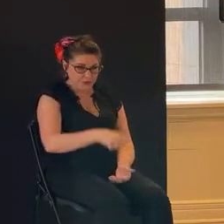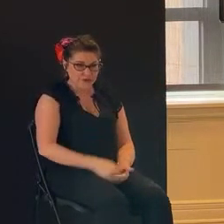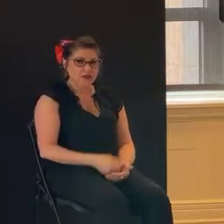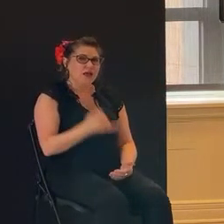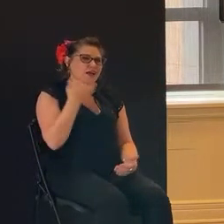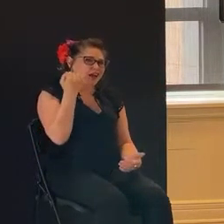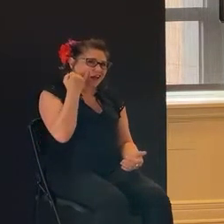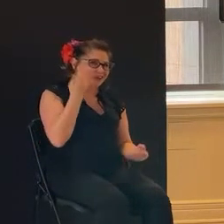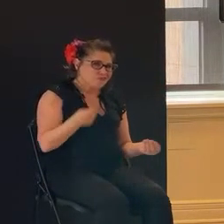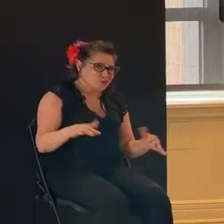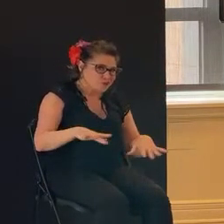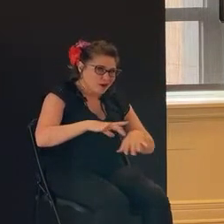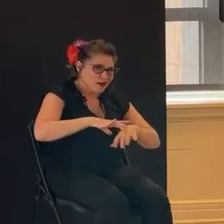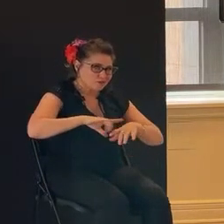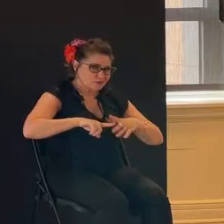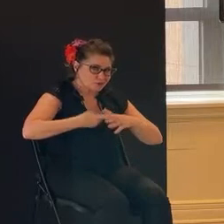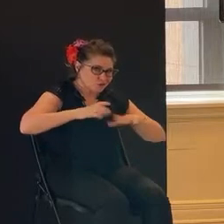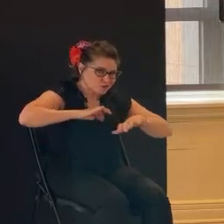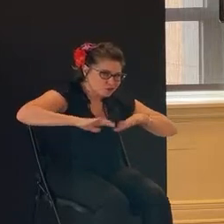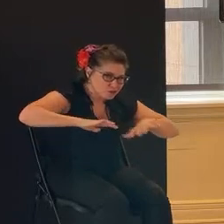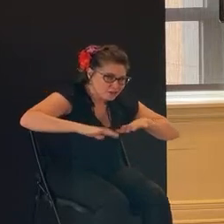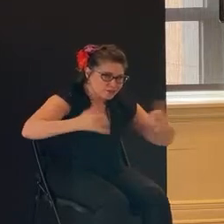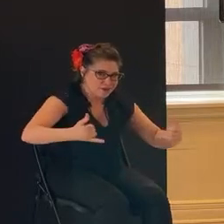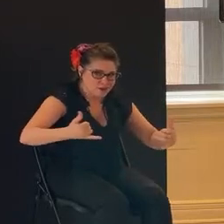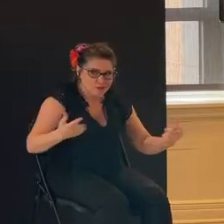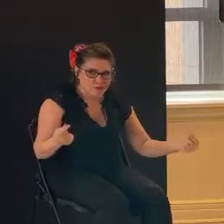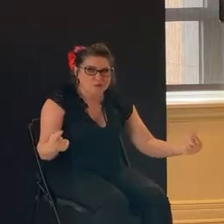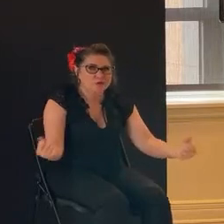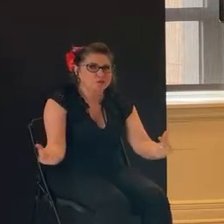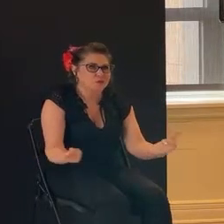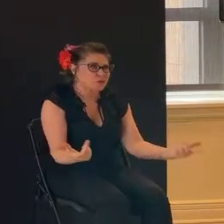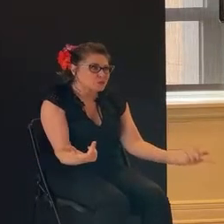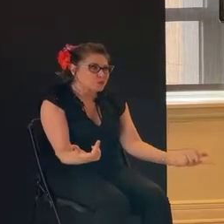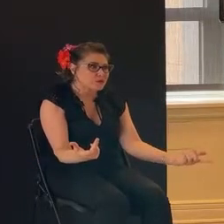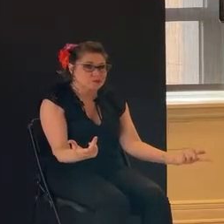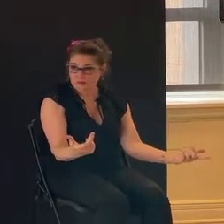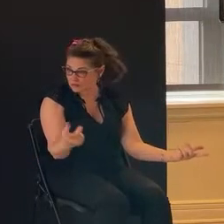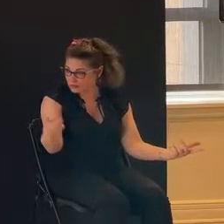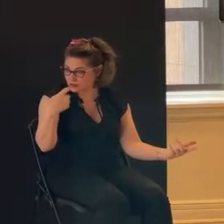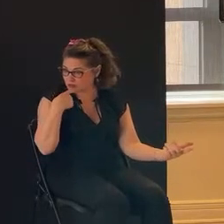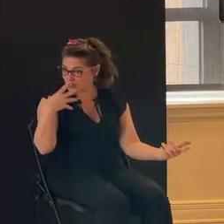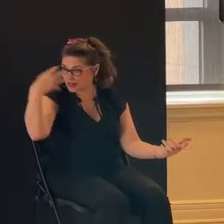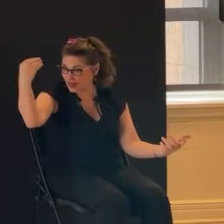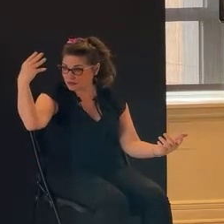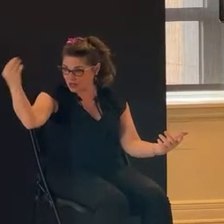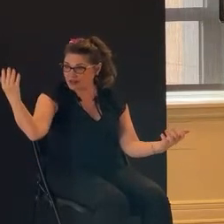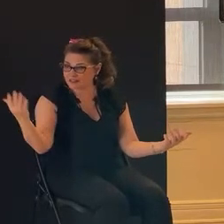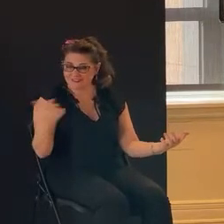started shaking right now, what would you do? Get outside?